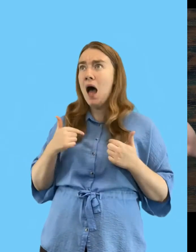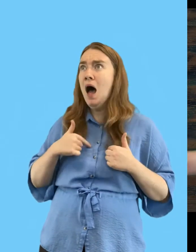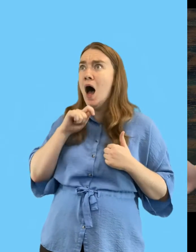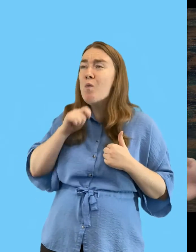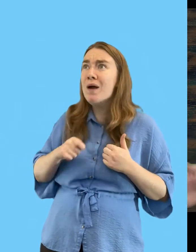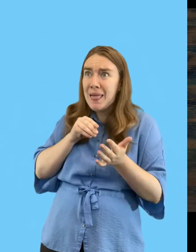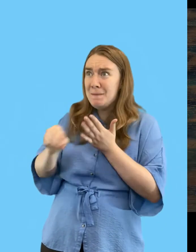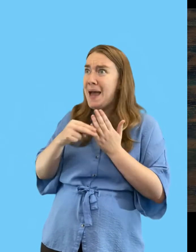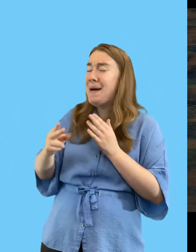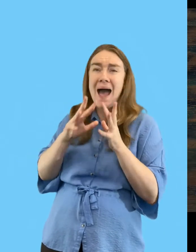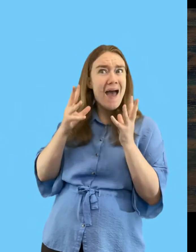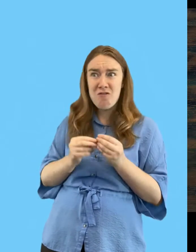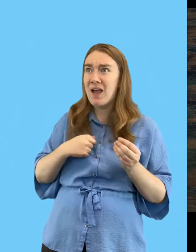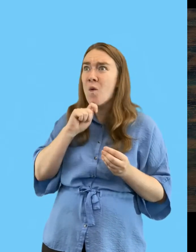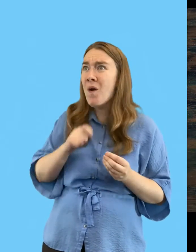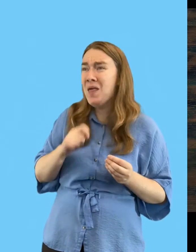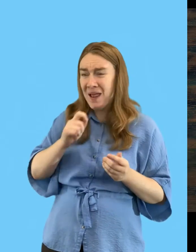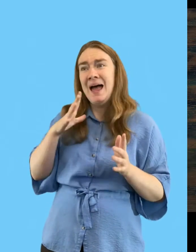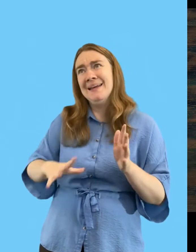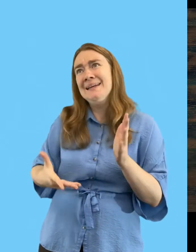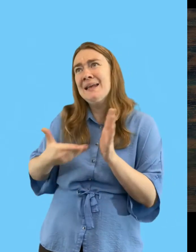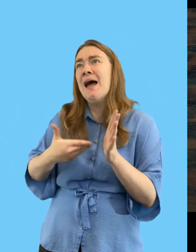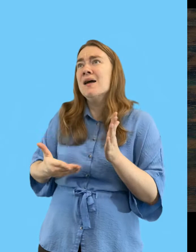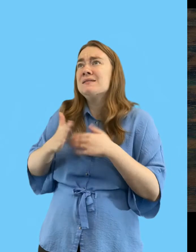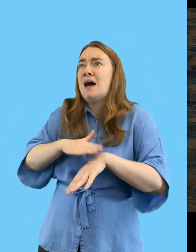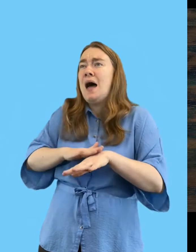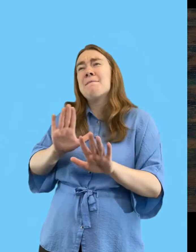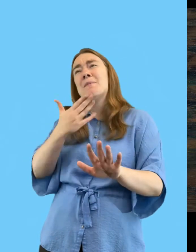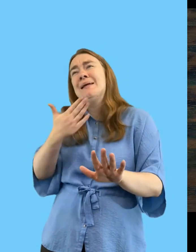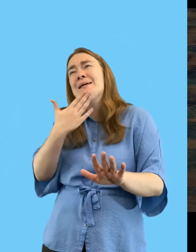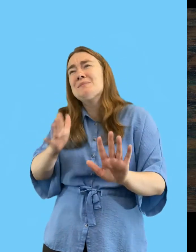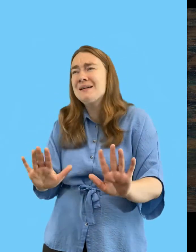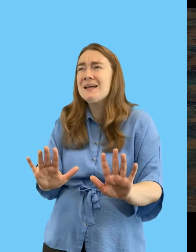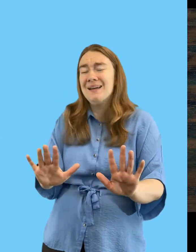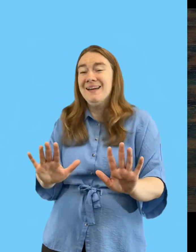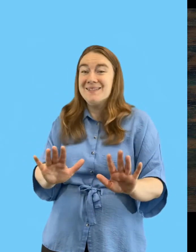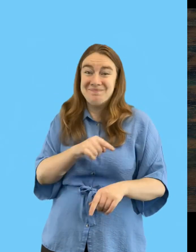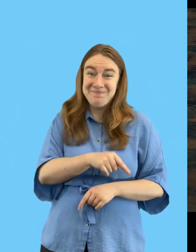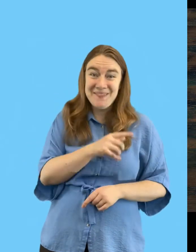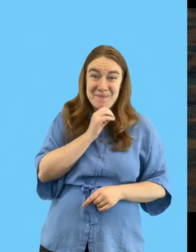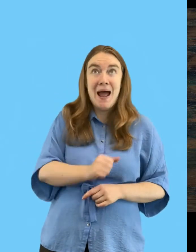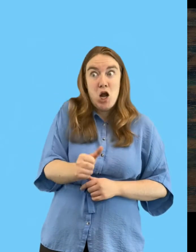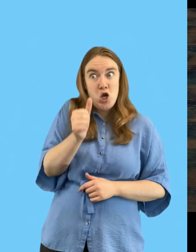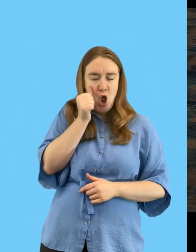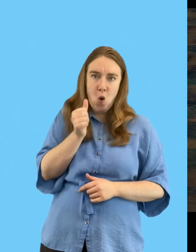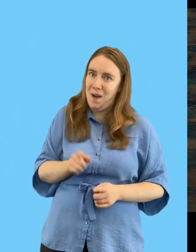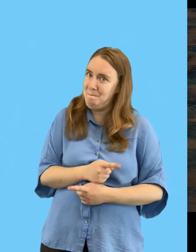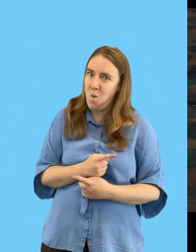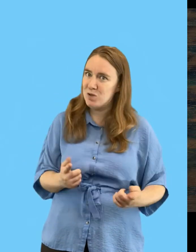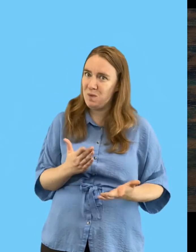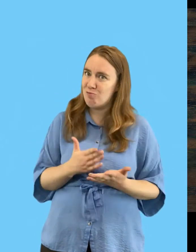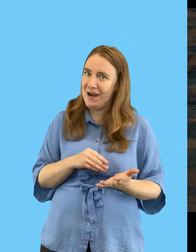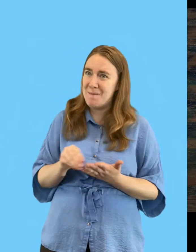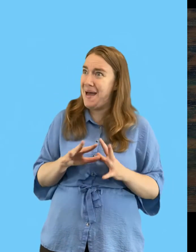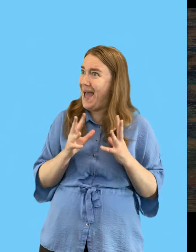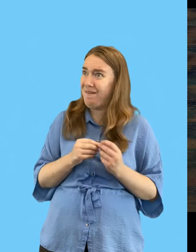back everything. I just need more time." He knows he's asking the impossible. He knows that